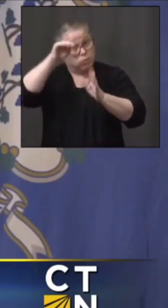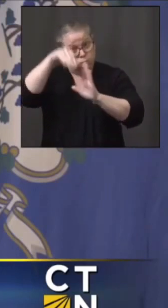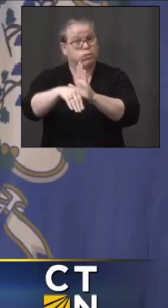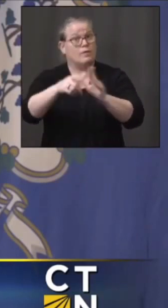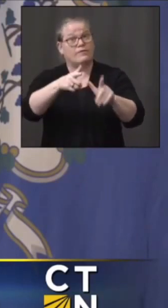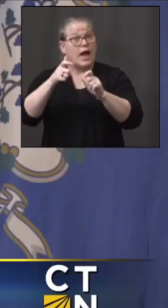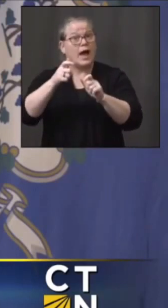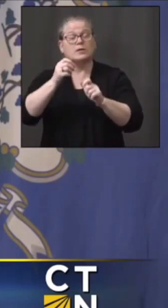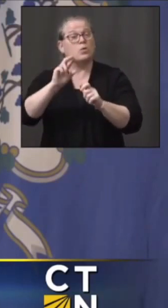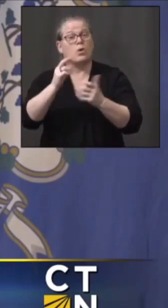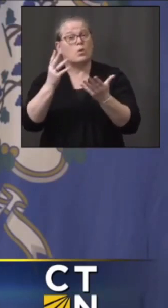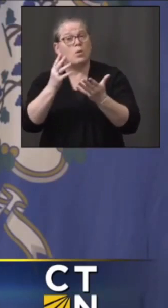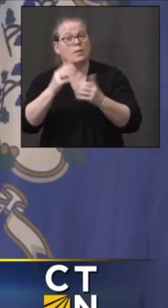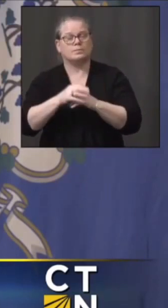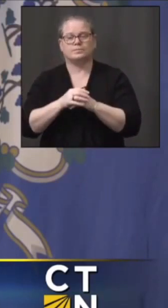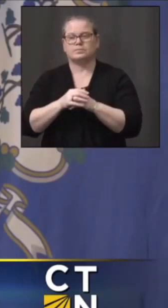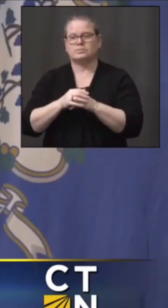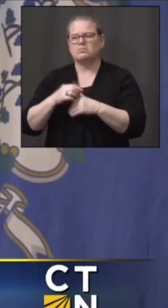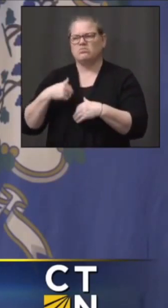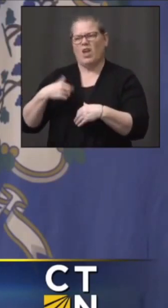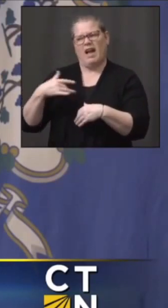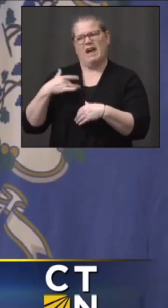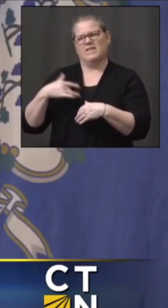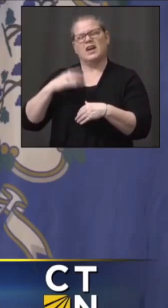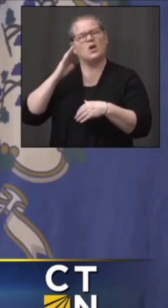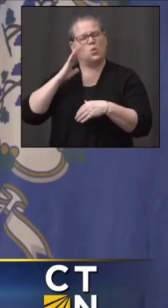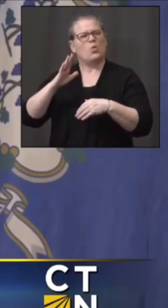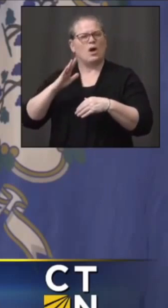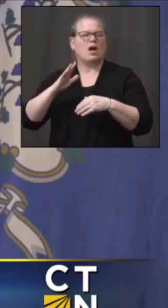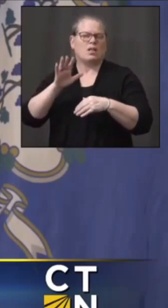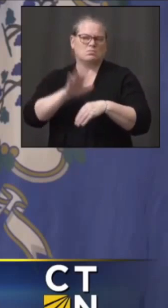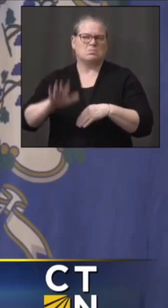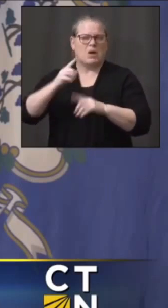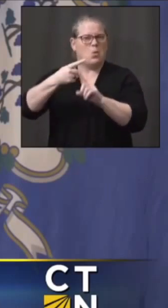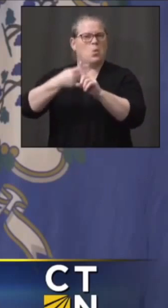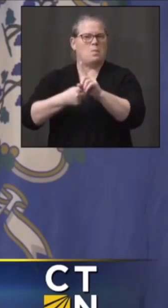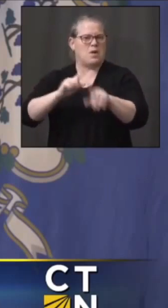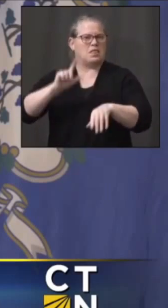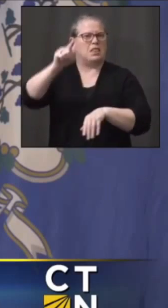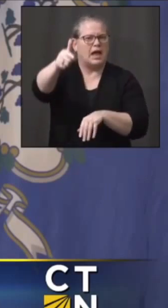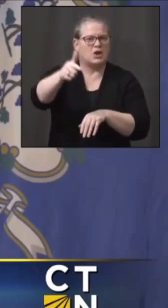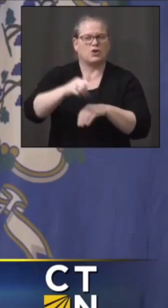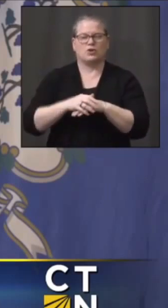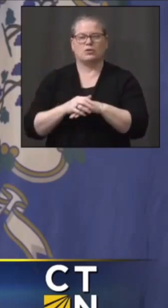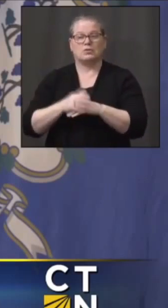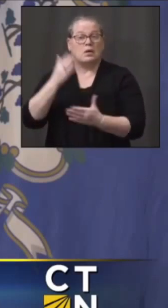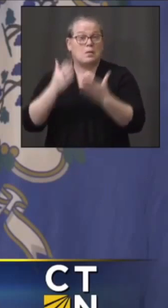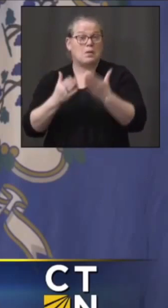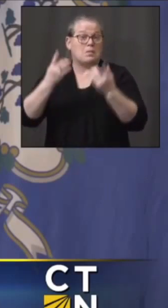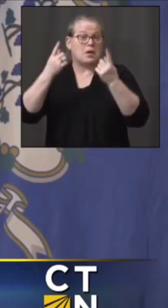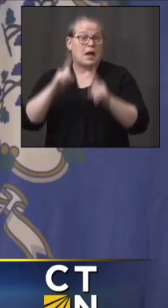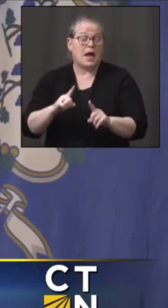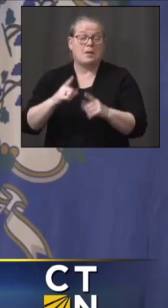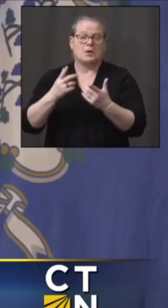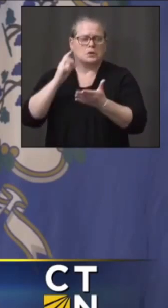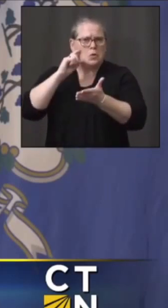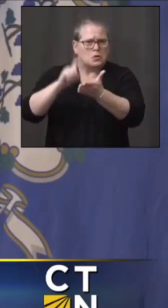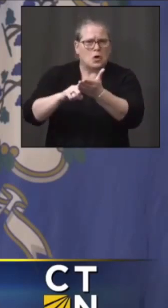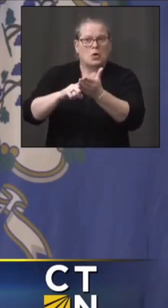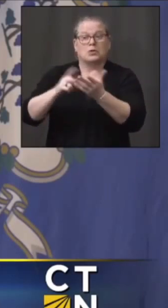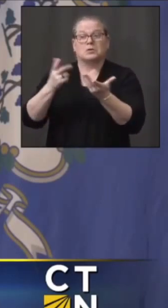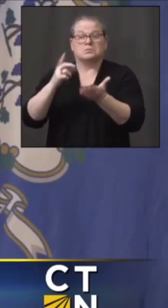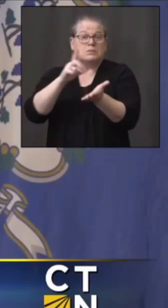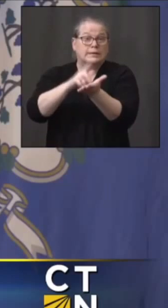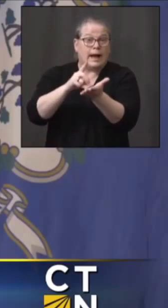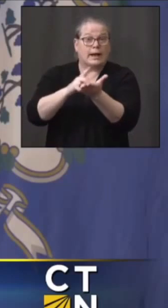hopefully, our doctors and nurses who don't have to maybe quarantine quite as long to be able to get back. You'll see some of that in January,